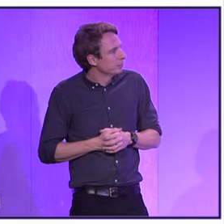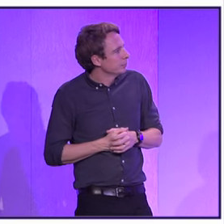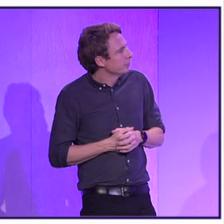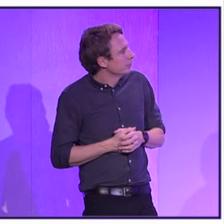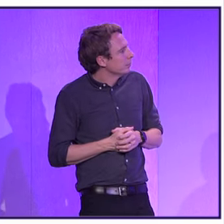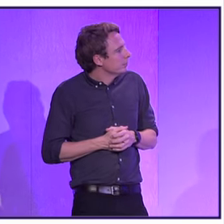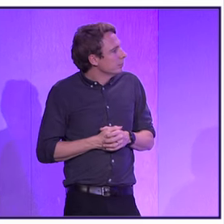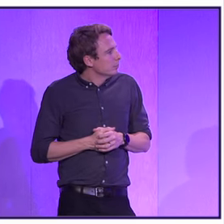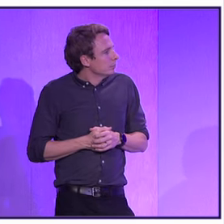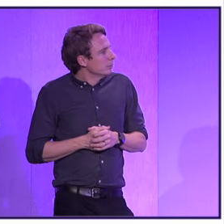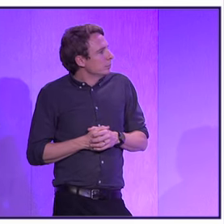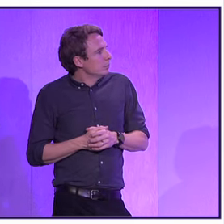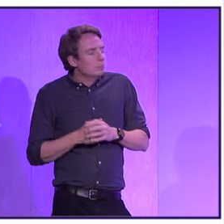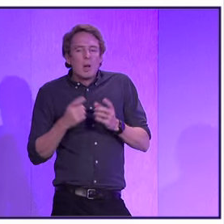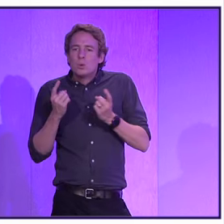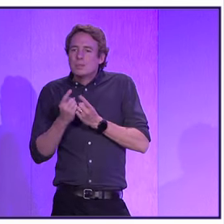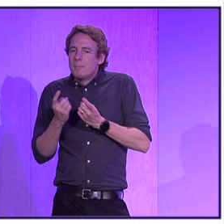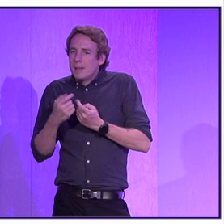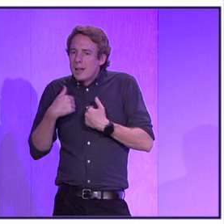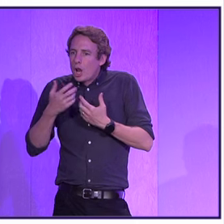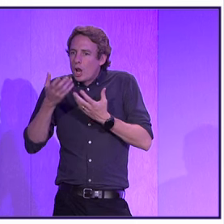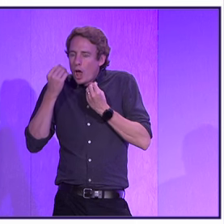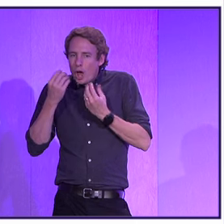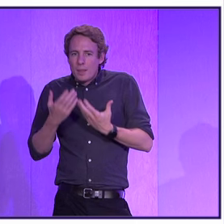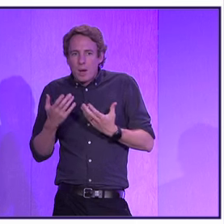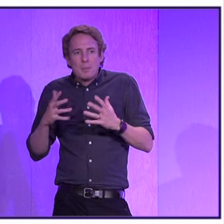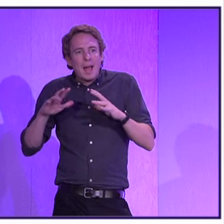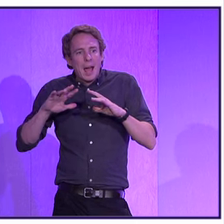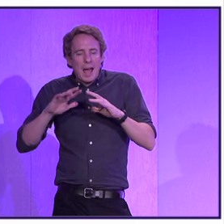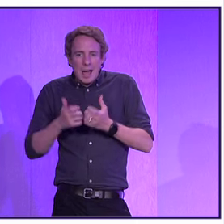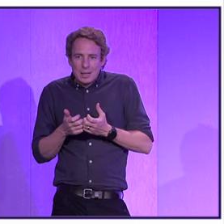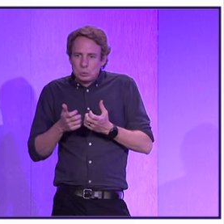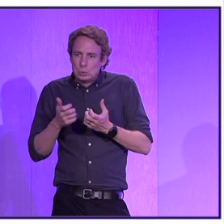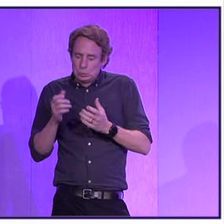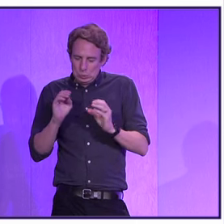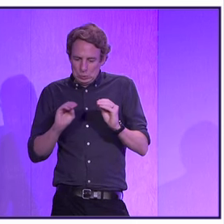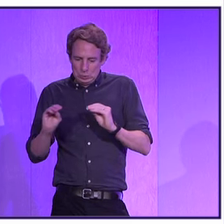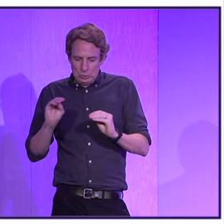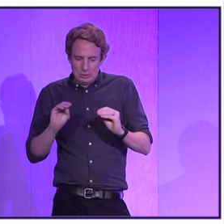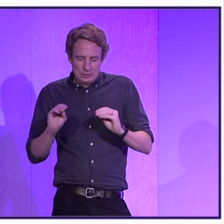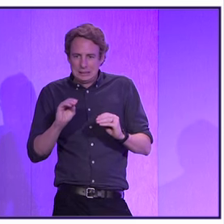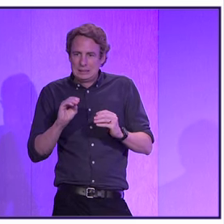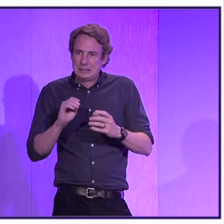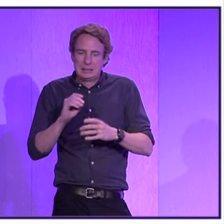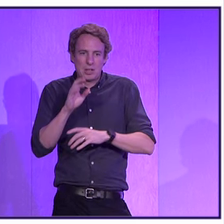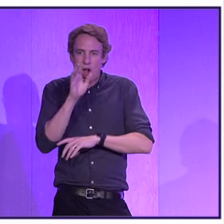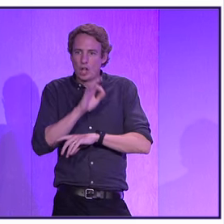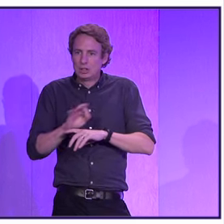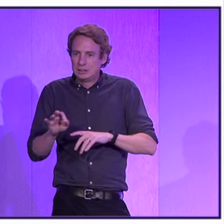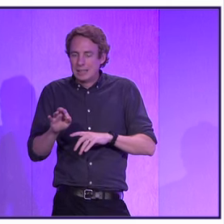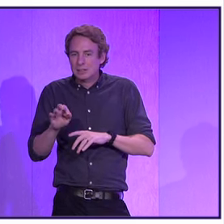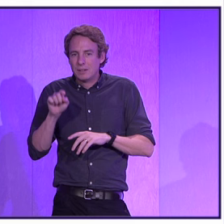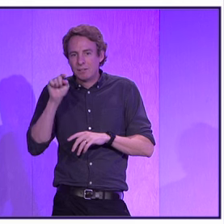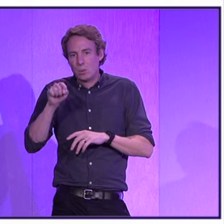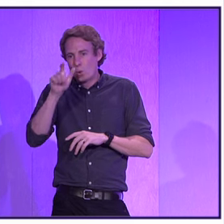Something I'm learning at the moment is how to navigate some of the crazy, outlandish architecture that they have on